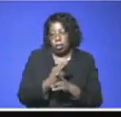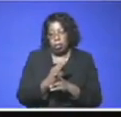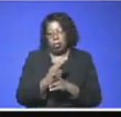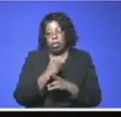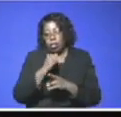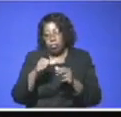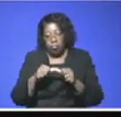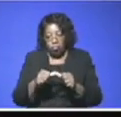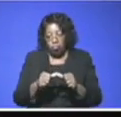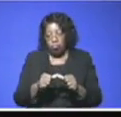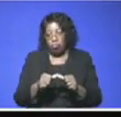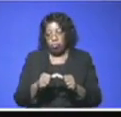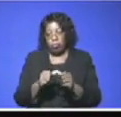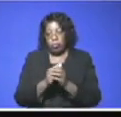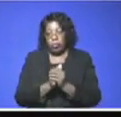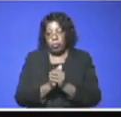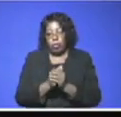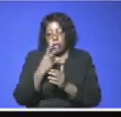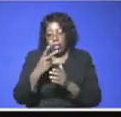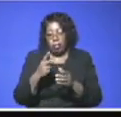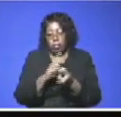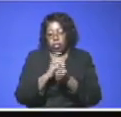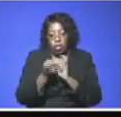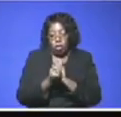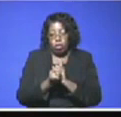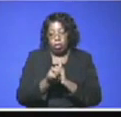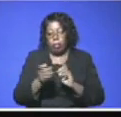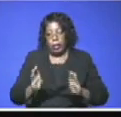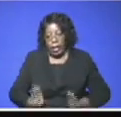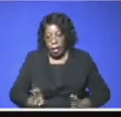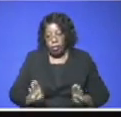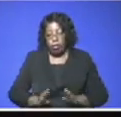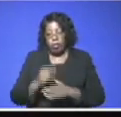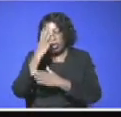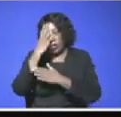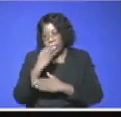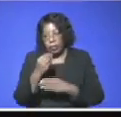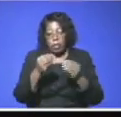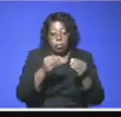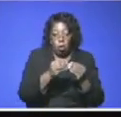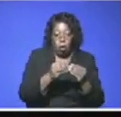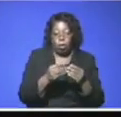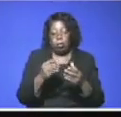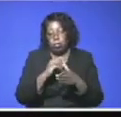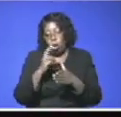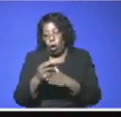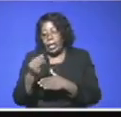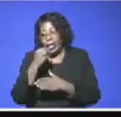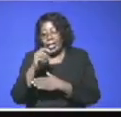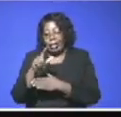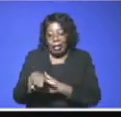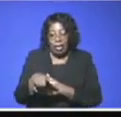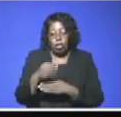no consistency in it at all. You want to look for changes in behaviors. Maybe they're sleeping a bit more or eating a bit